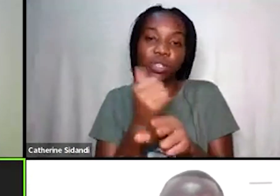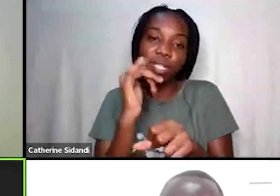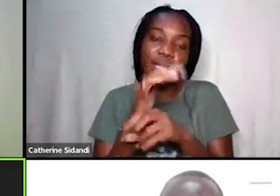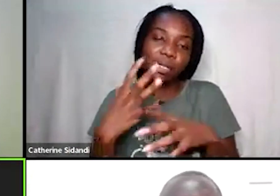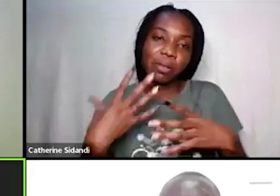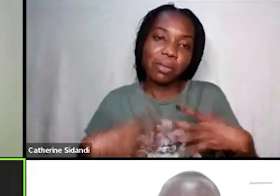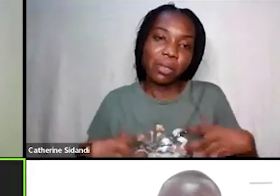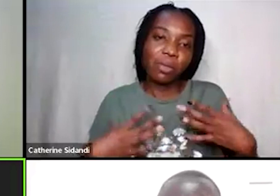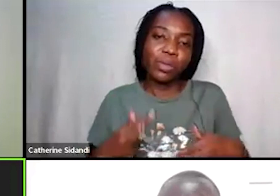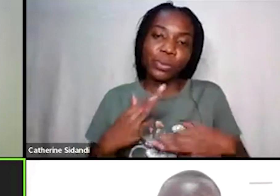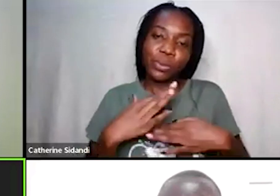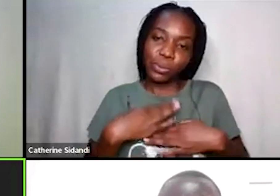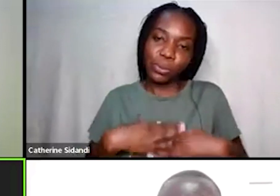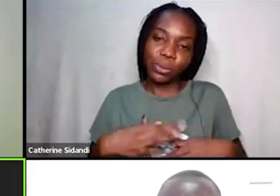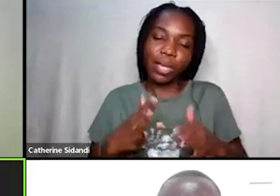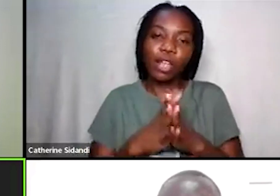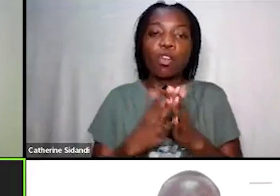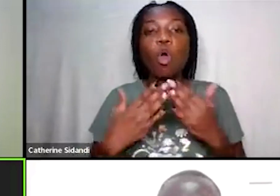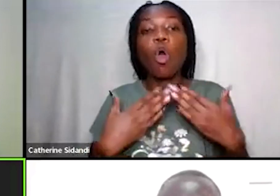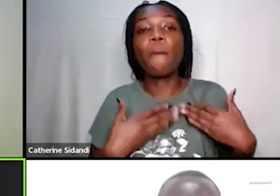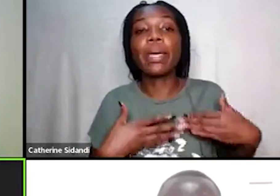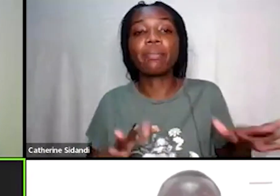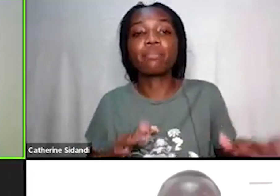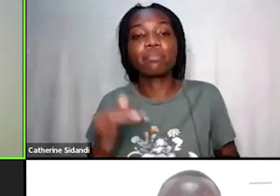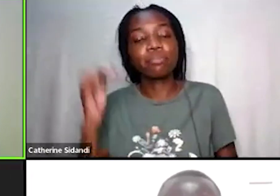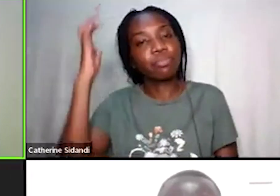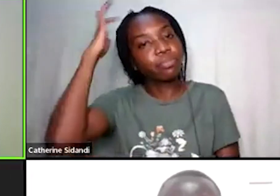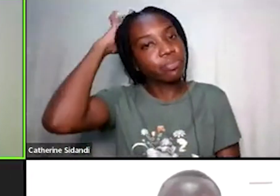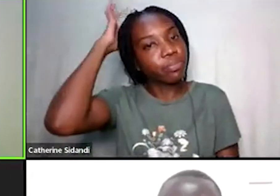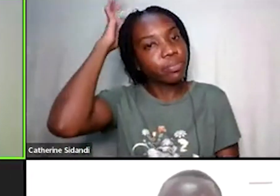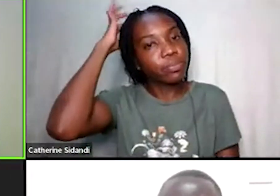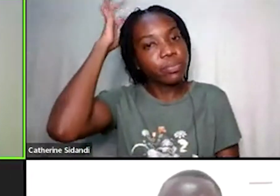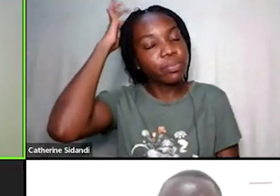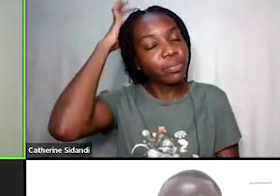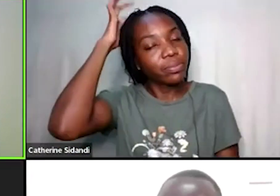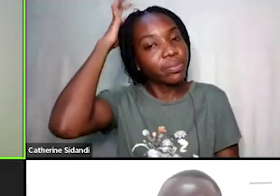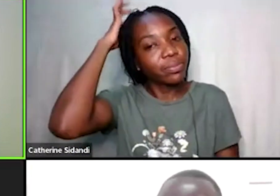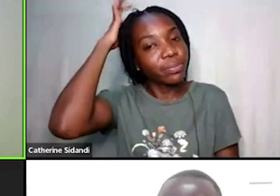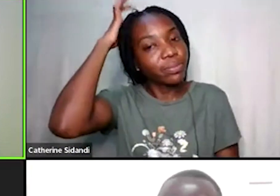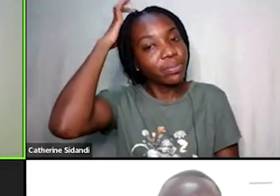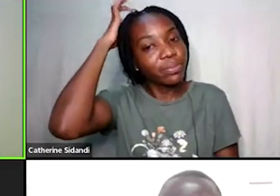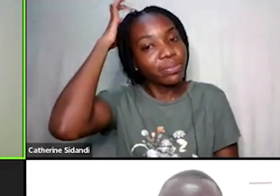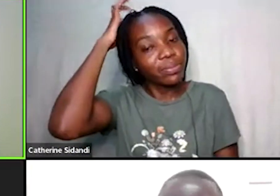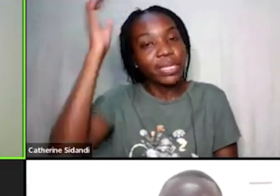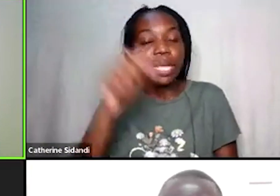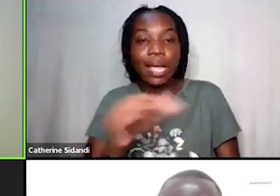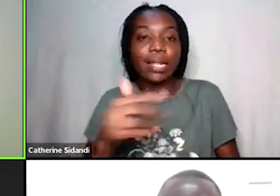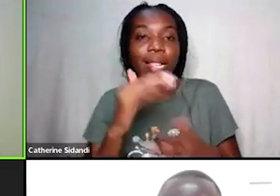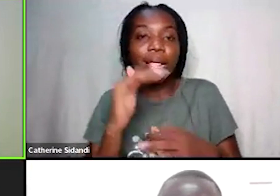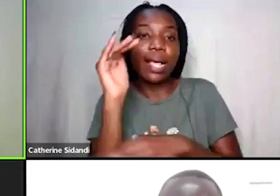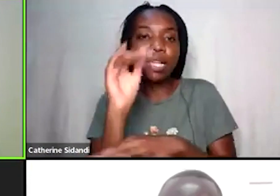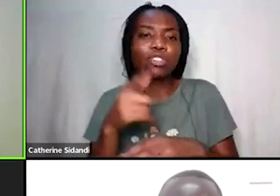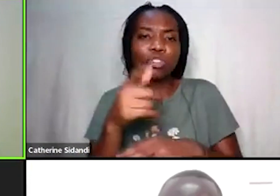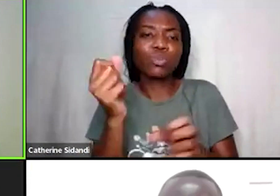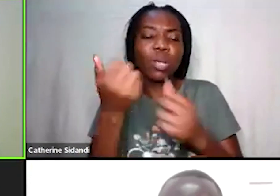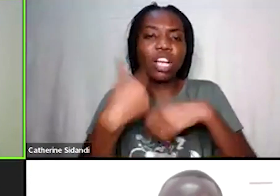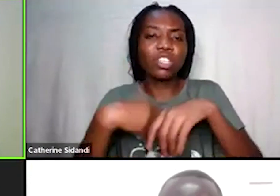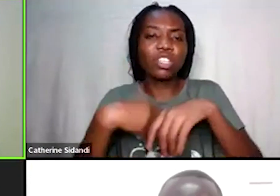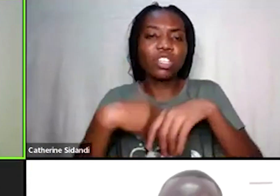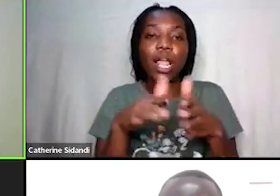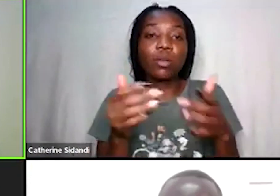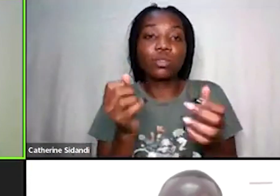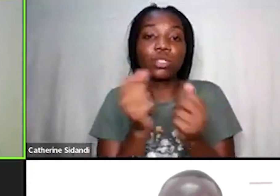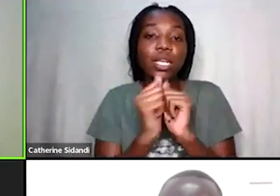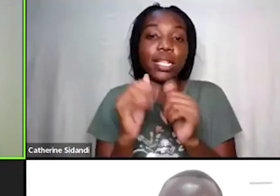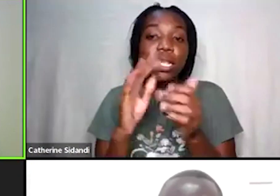and open up. Thank you. All right. And Stella is asking, how do you deal with the network that reaches out